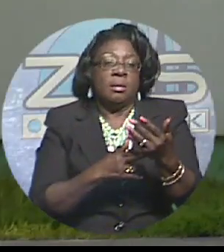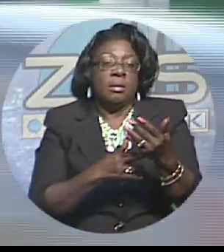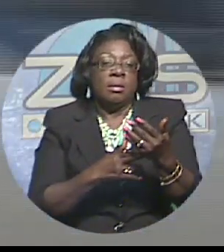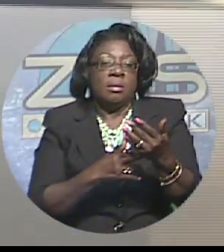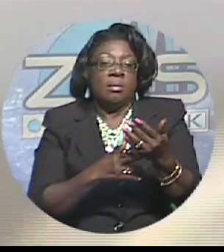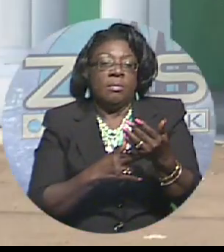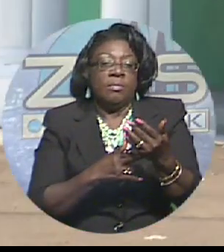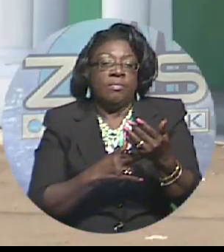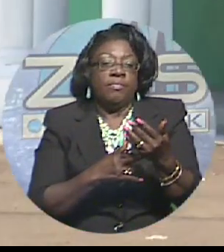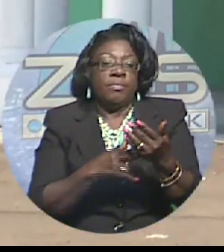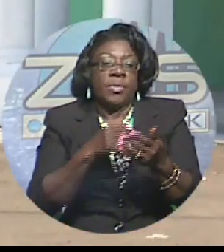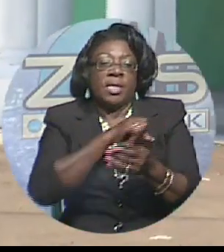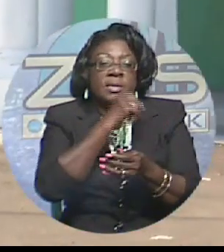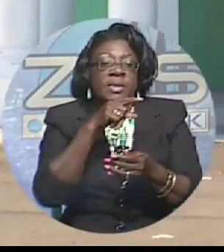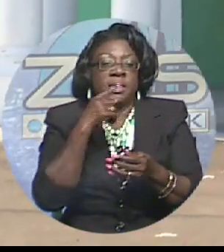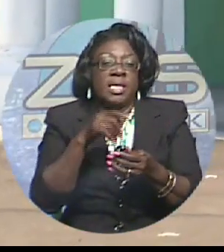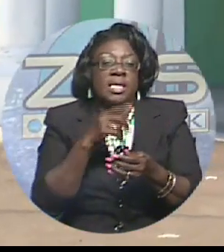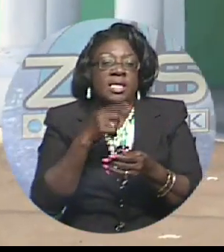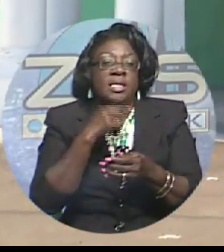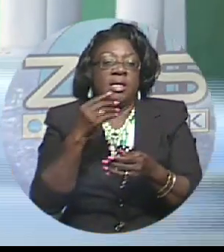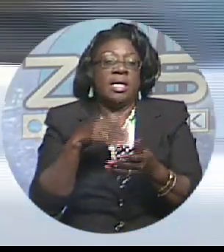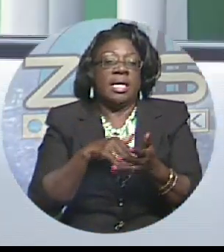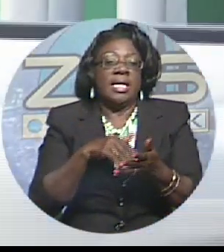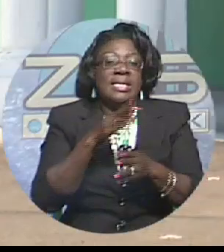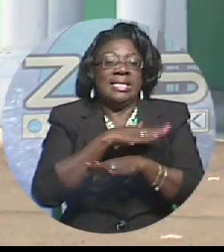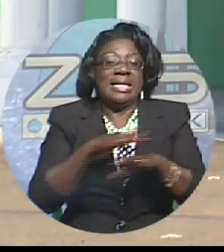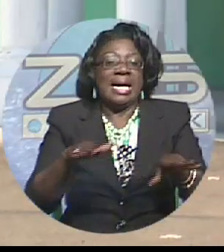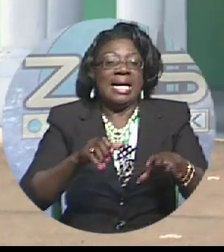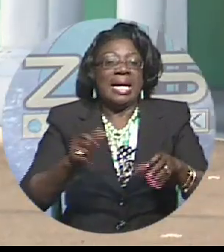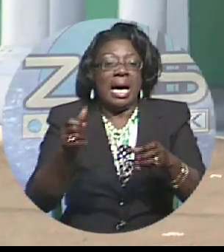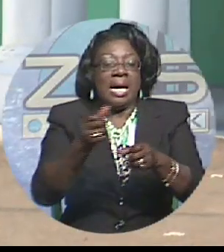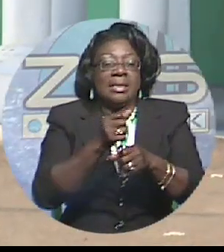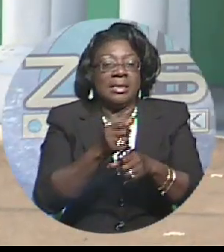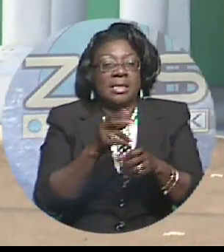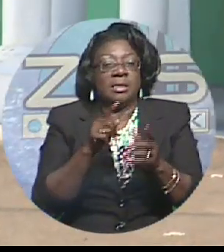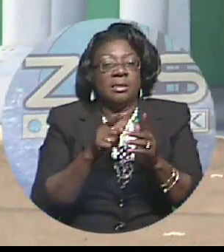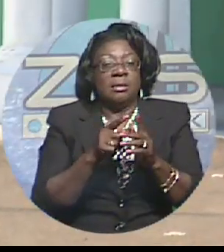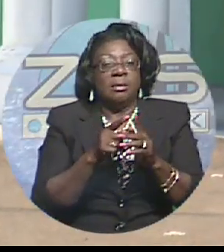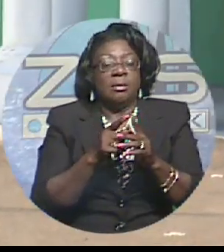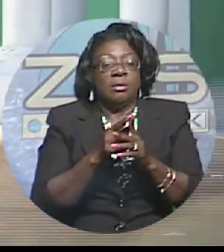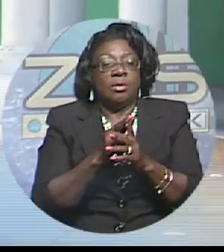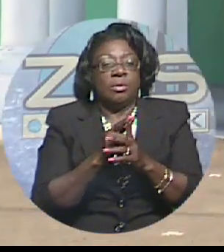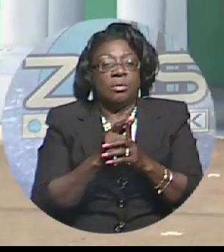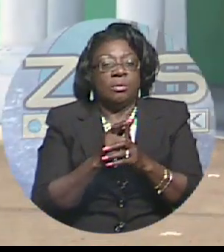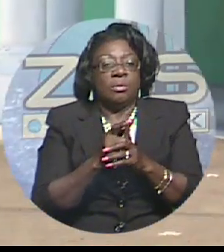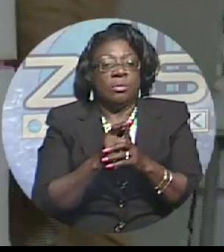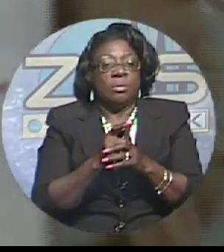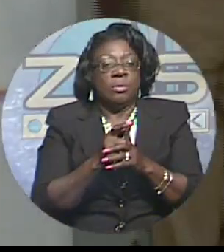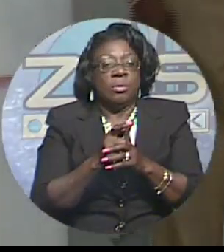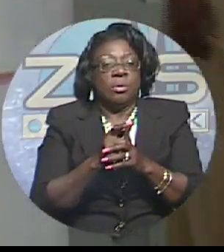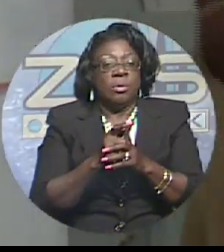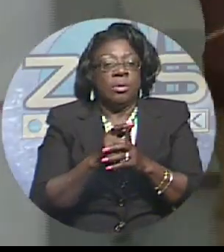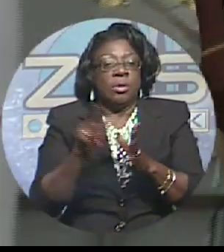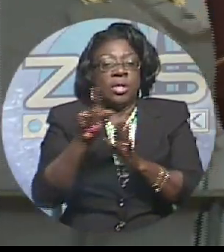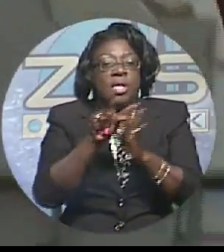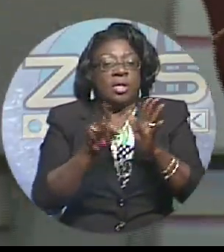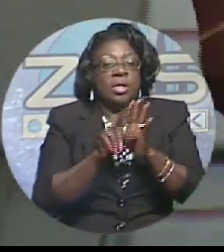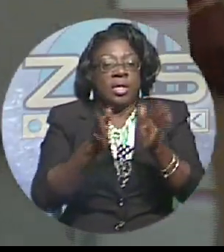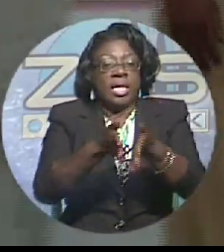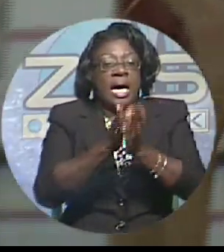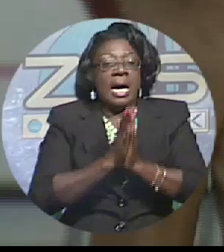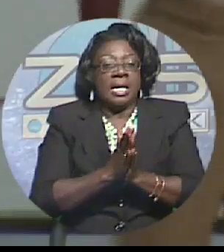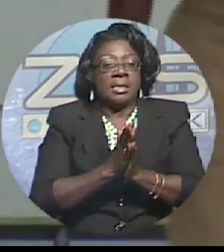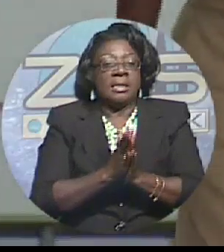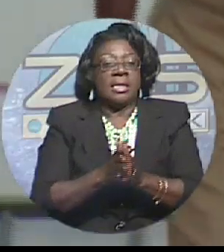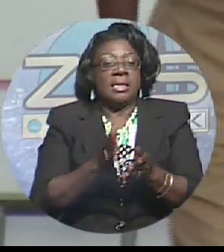Detective Unit, Smith said she was again denied access to him until the interview was completed. The attorney asked that the case